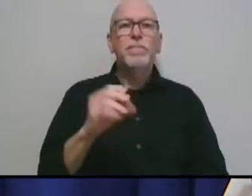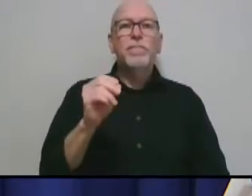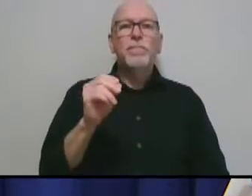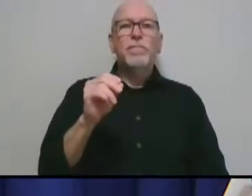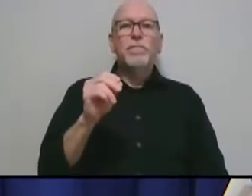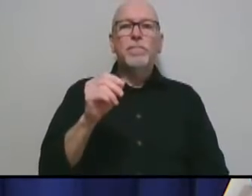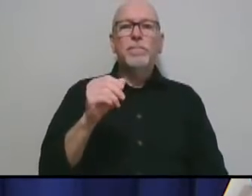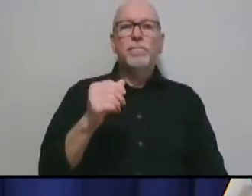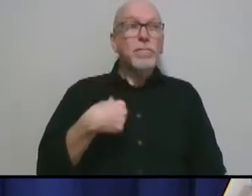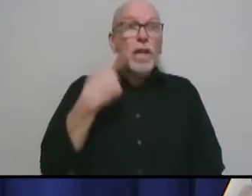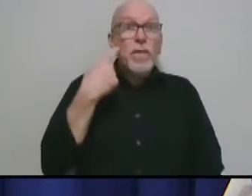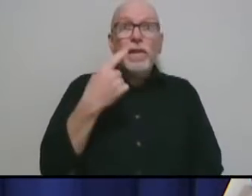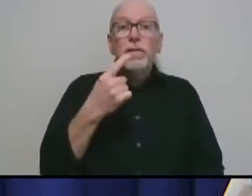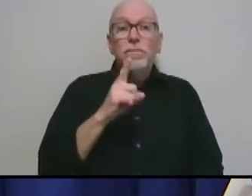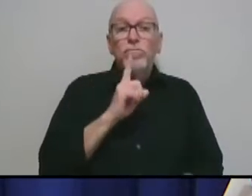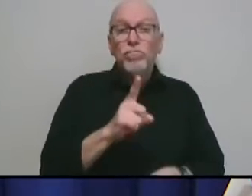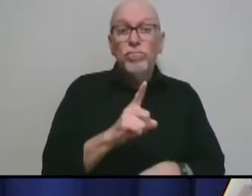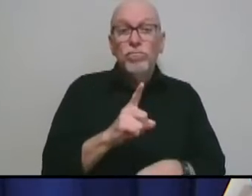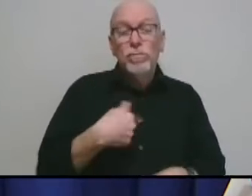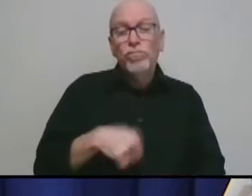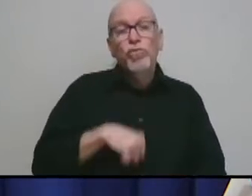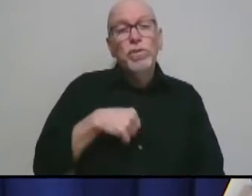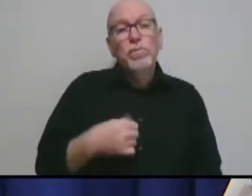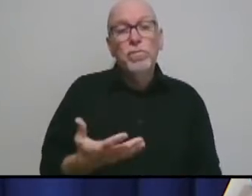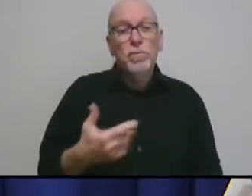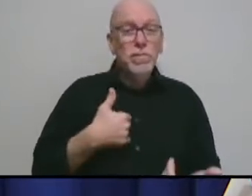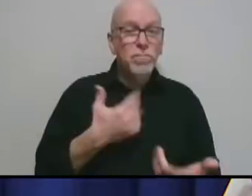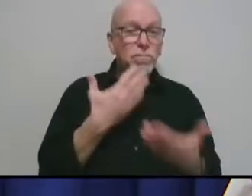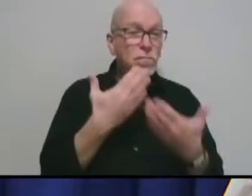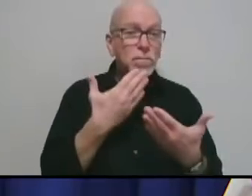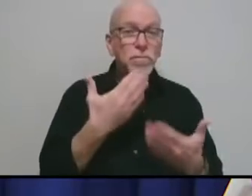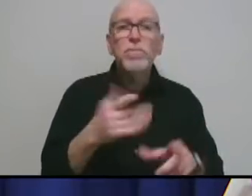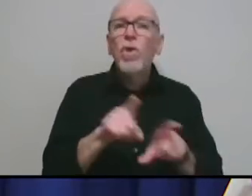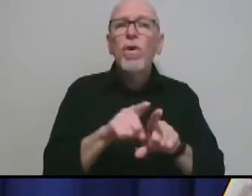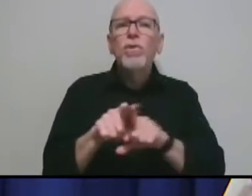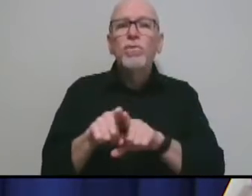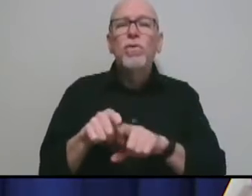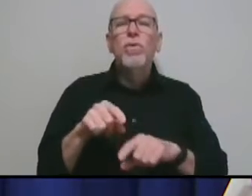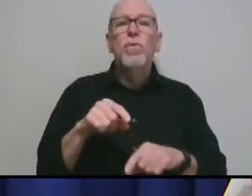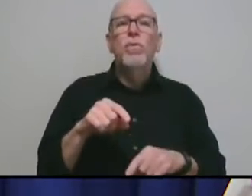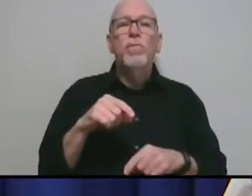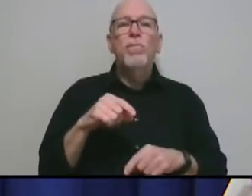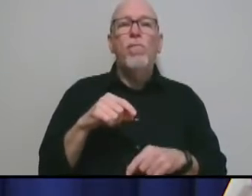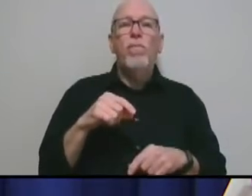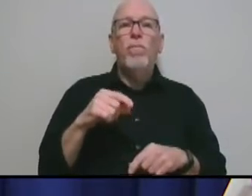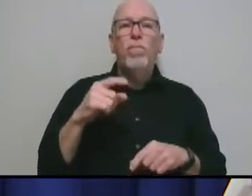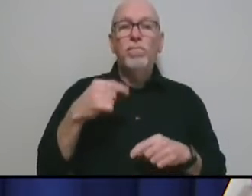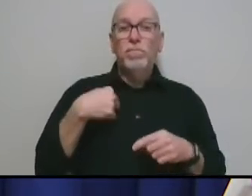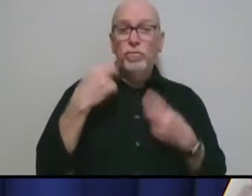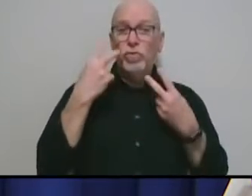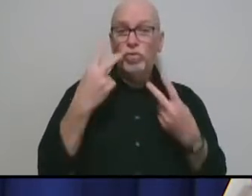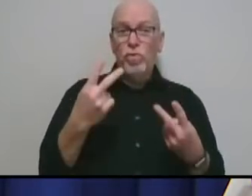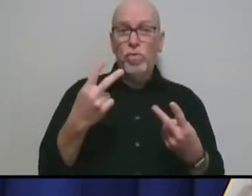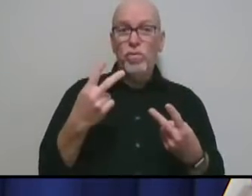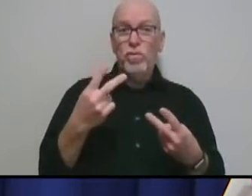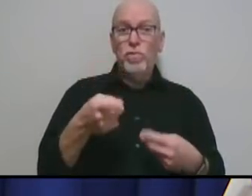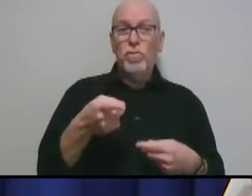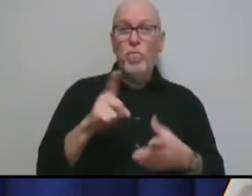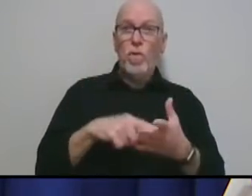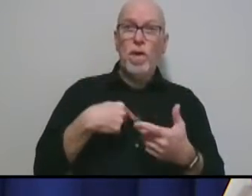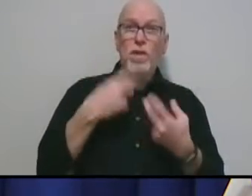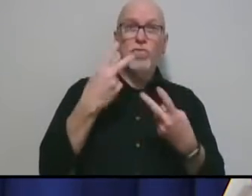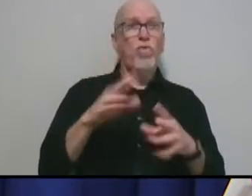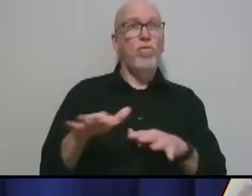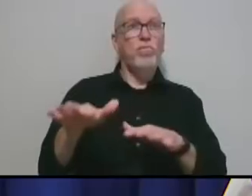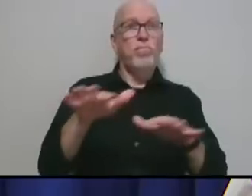they are. And so I'm proud and I'm grateful. I'm also, what I saw gave me